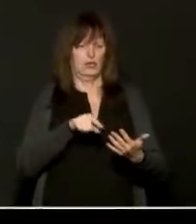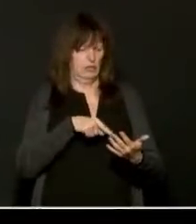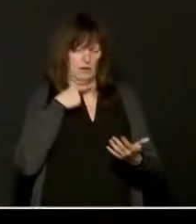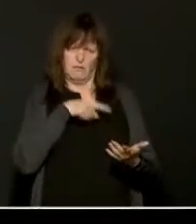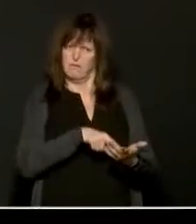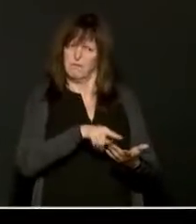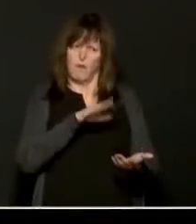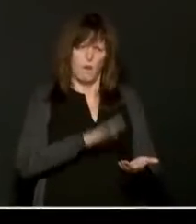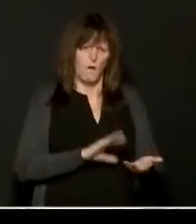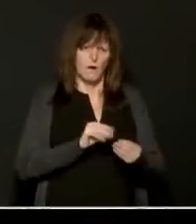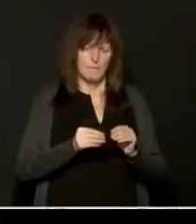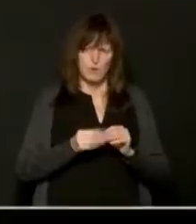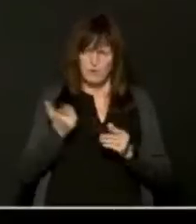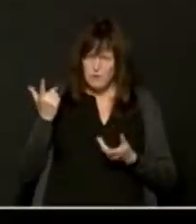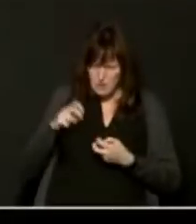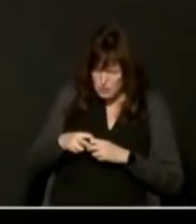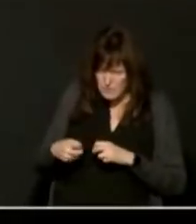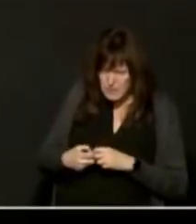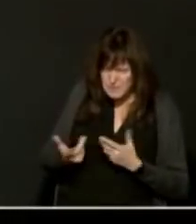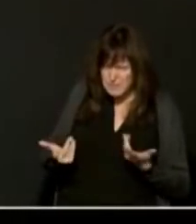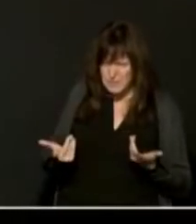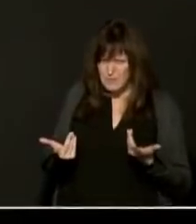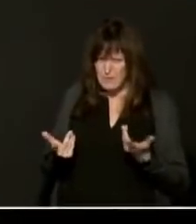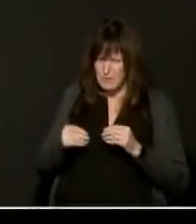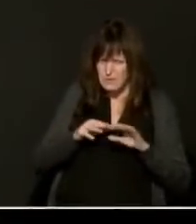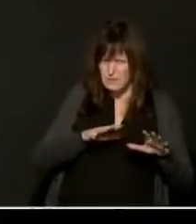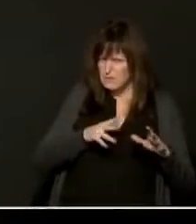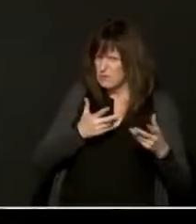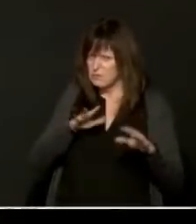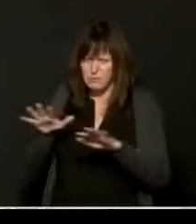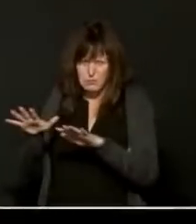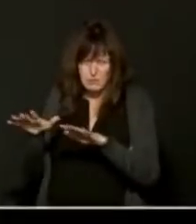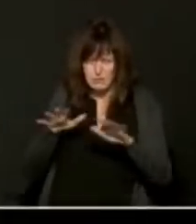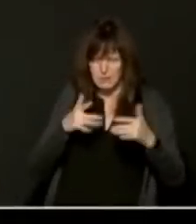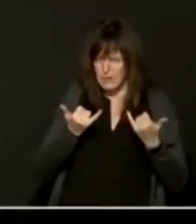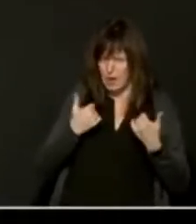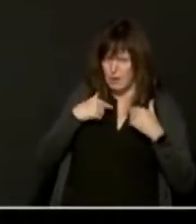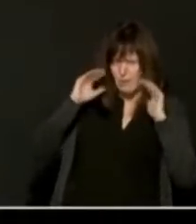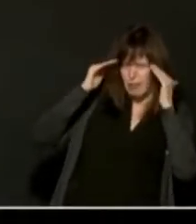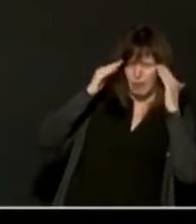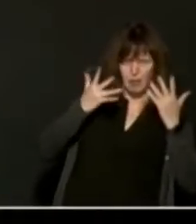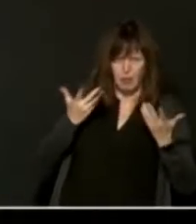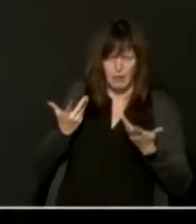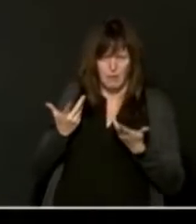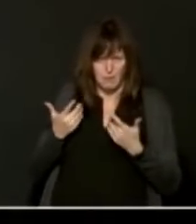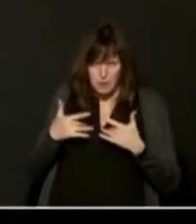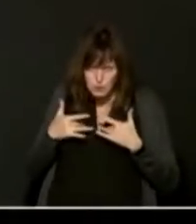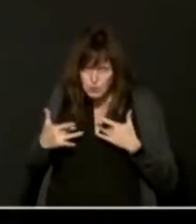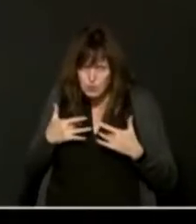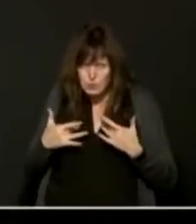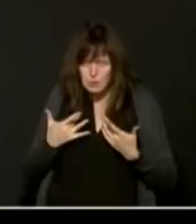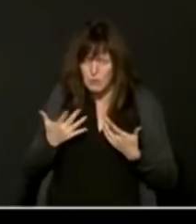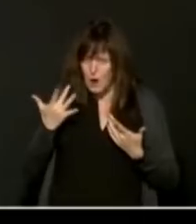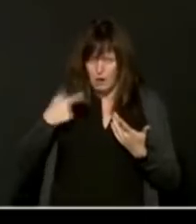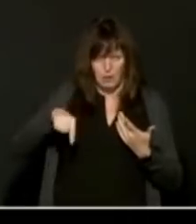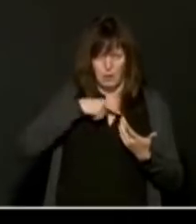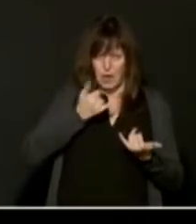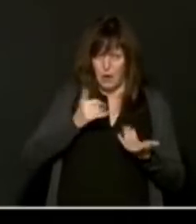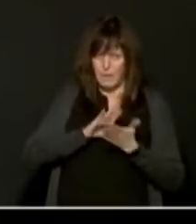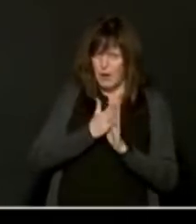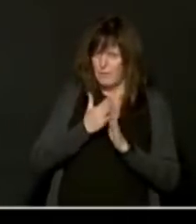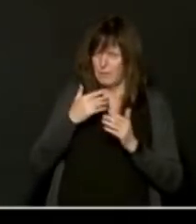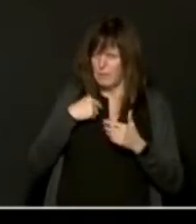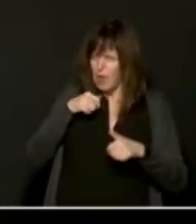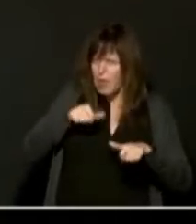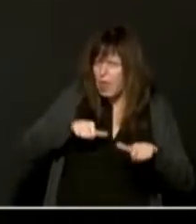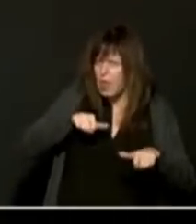doesn't, even its own authors say, doesn't say what he says it says, and causing doubt about whether the